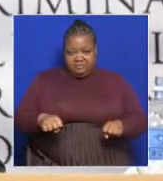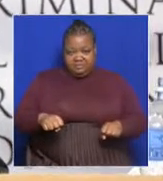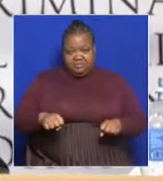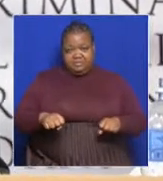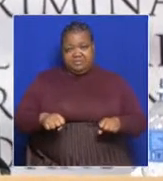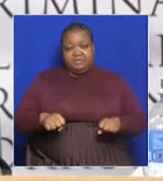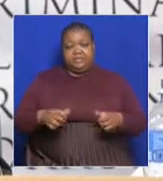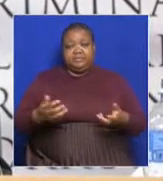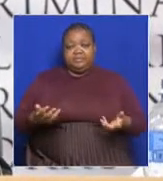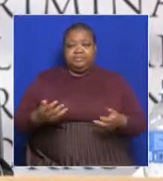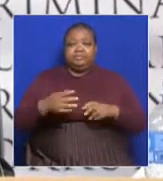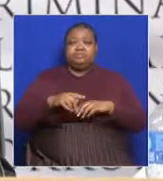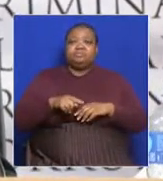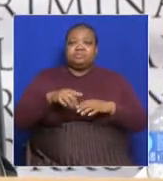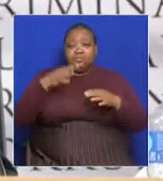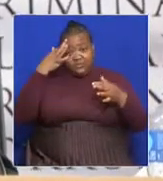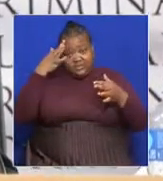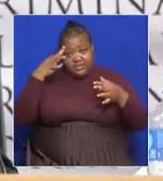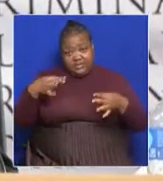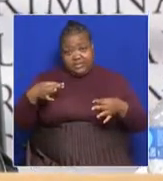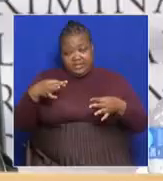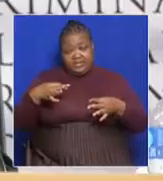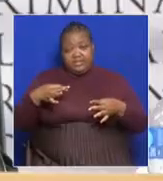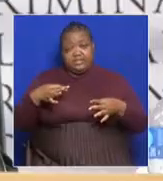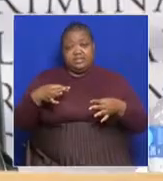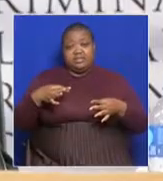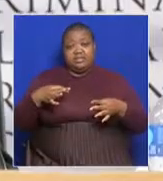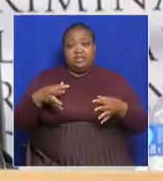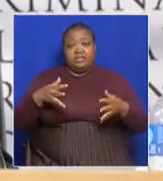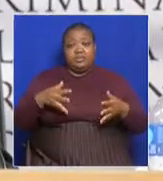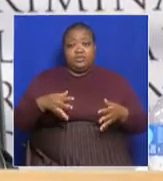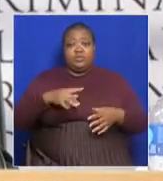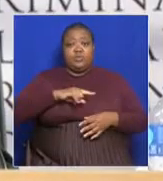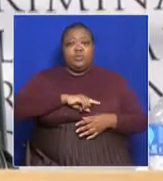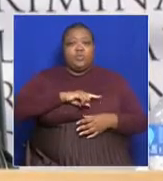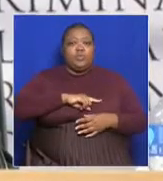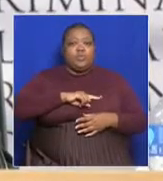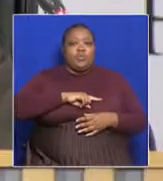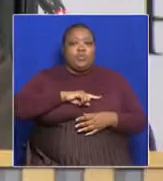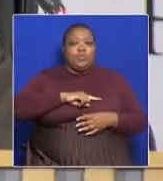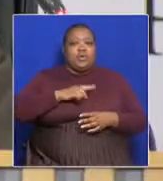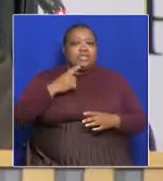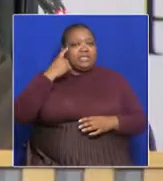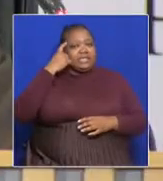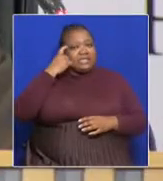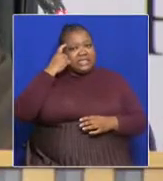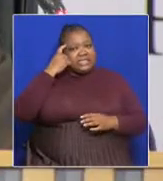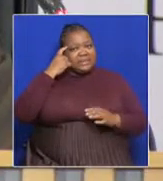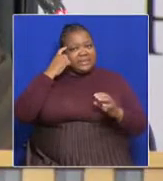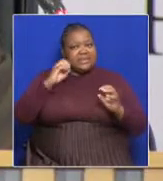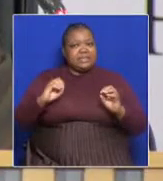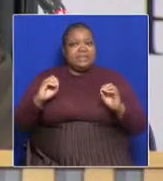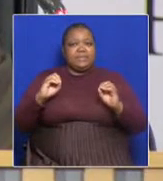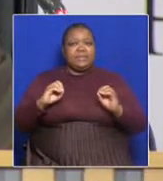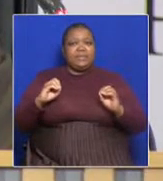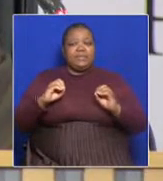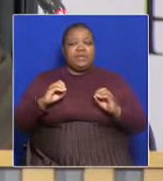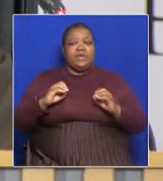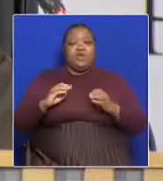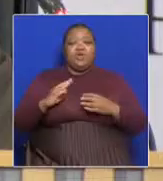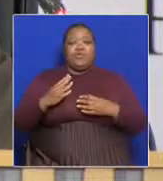that decision is that you were not finding any suspects. It's 3.5 months, 4 months,